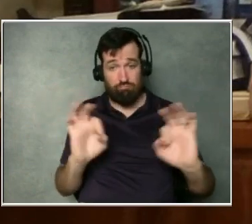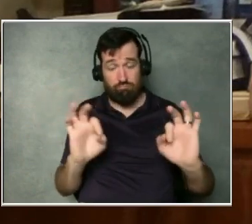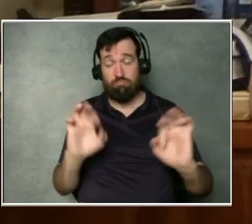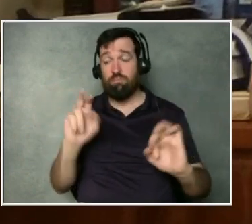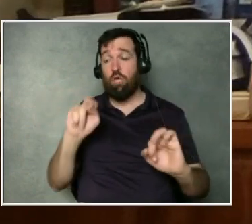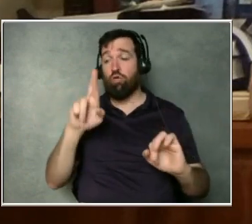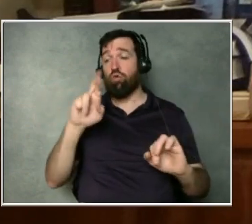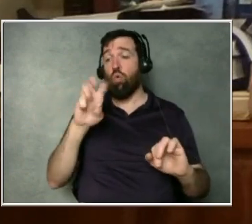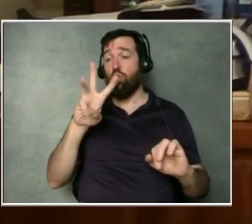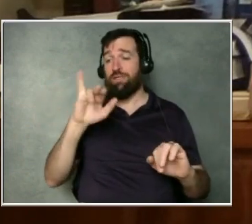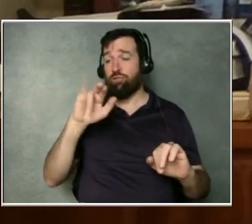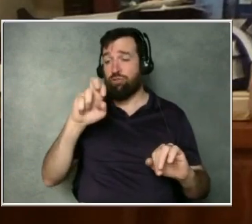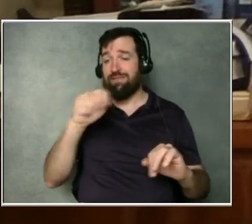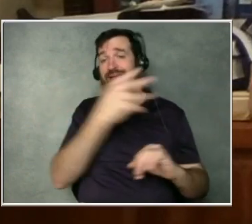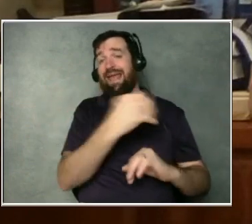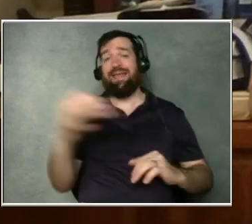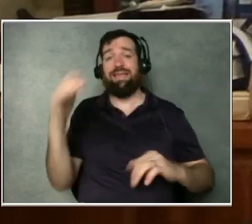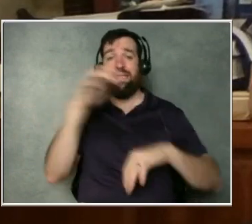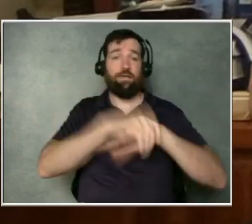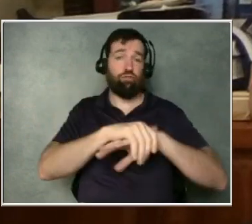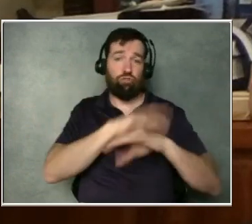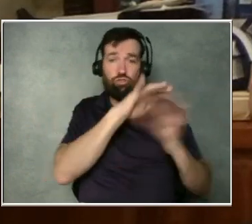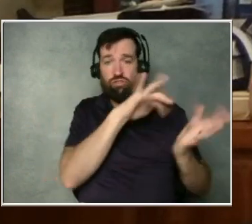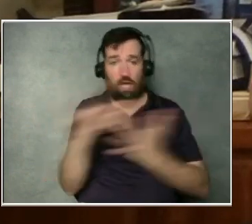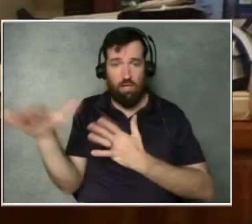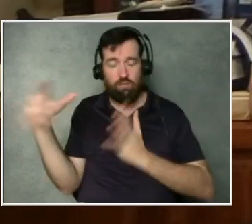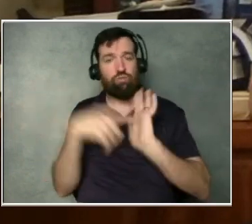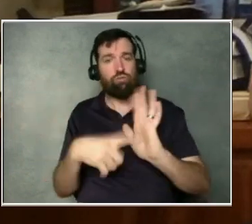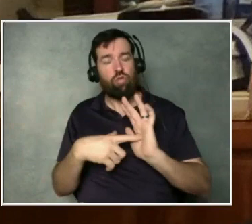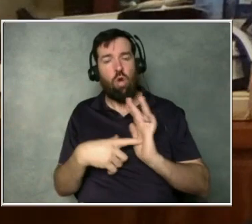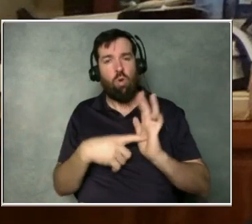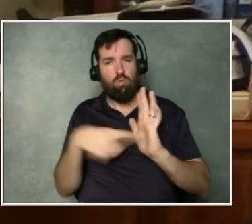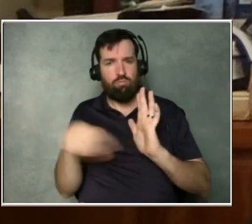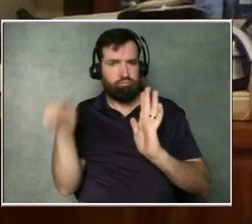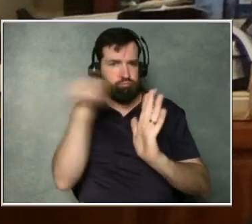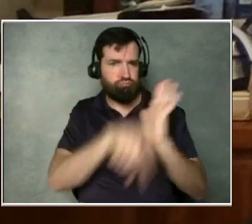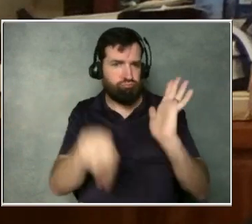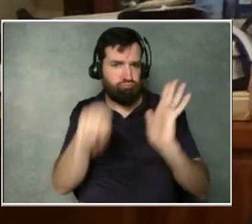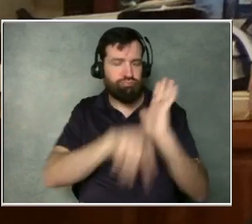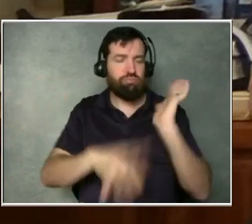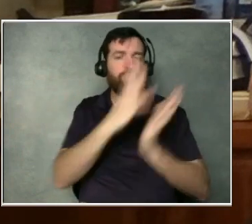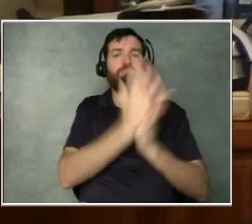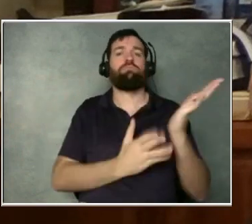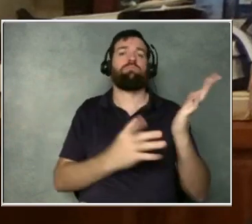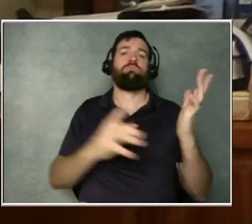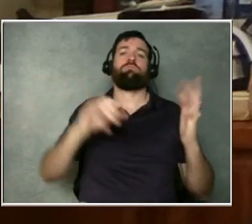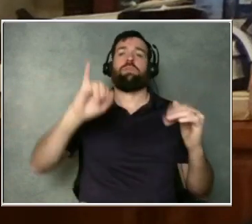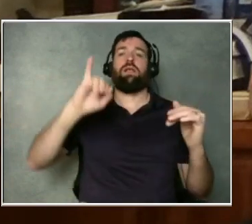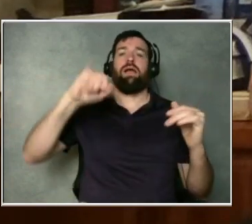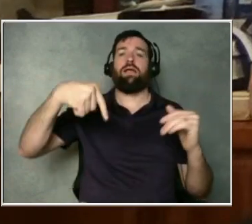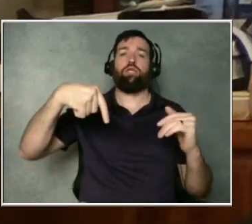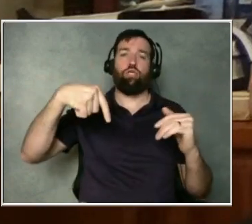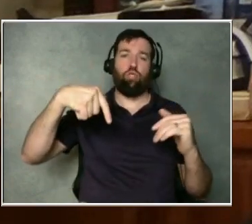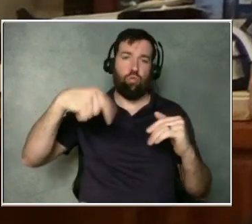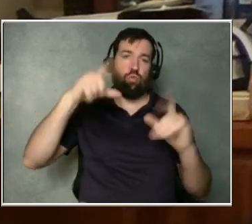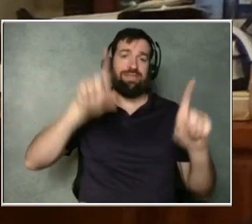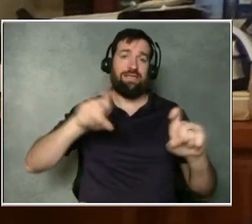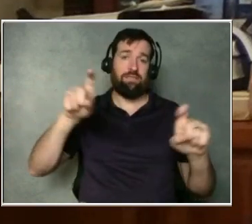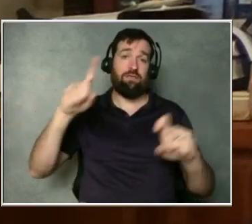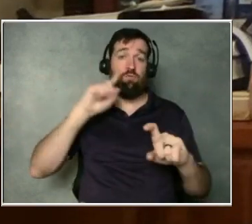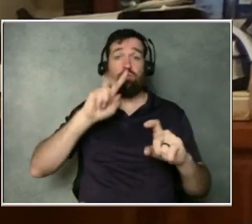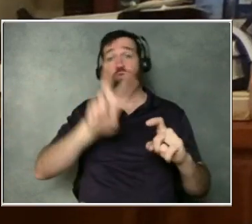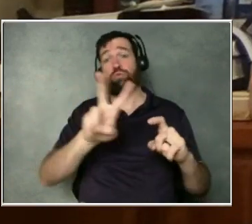and the English studies showed a decrement in certain elements of IQ testing of 2 to